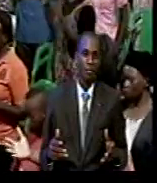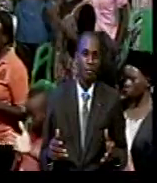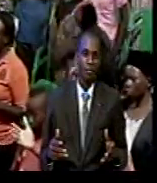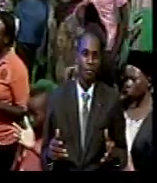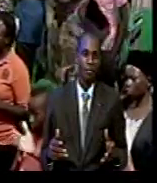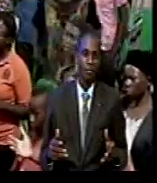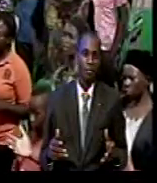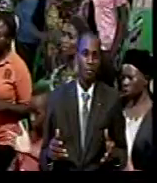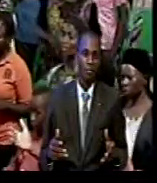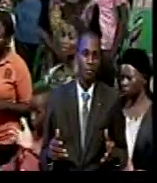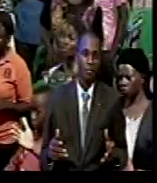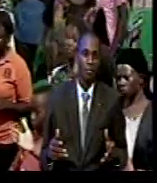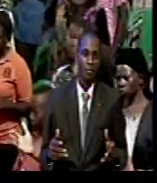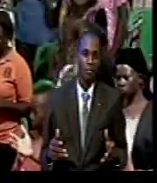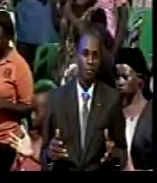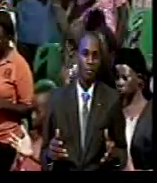them.